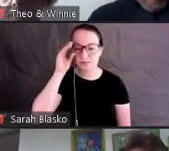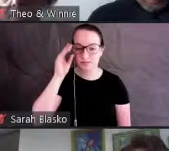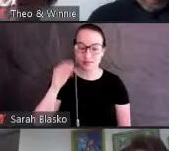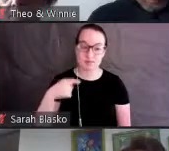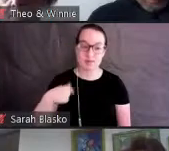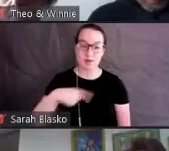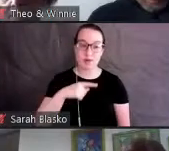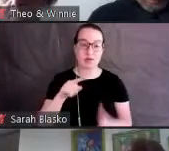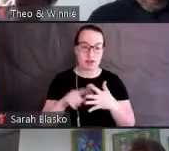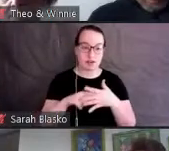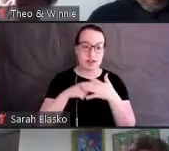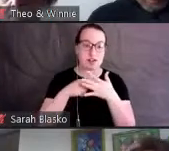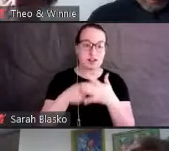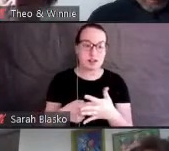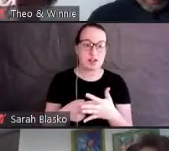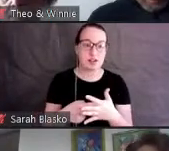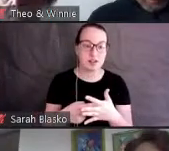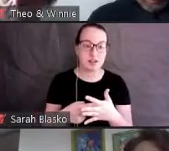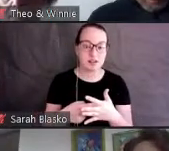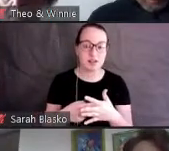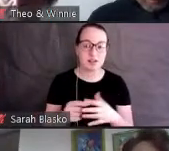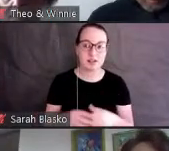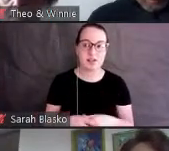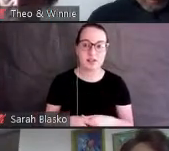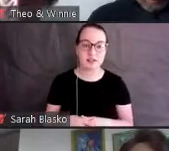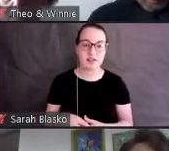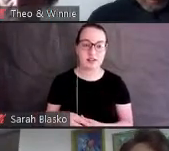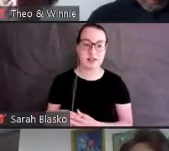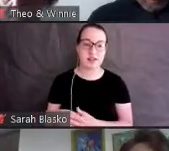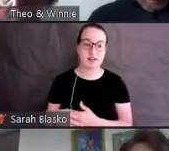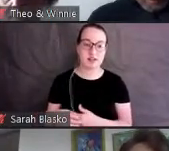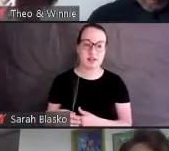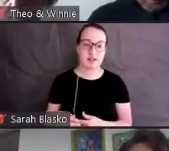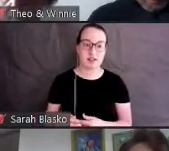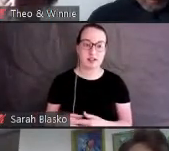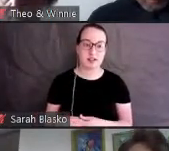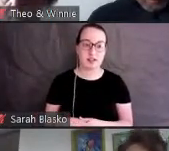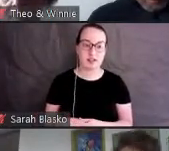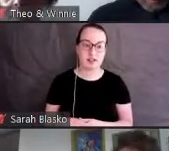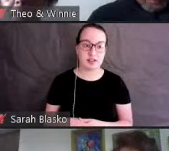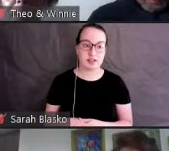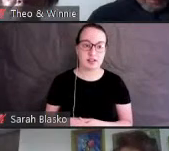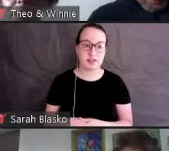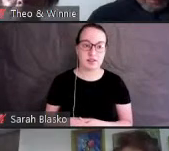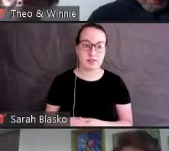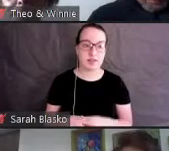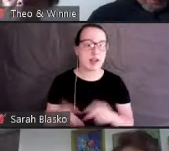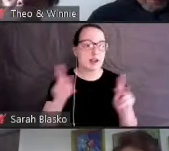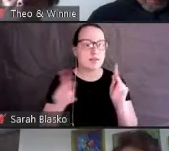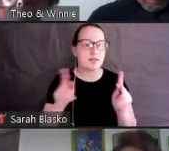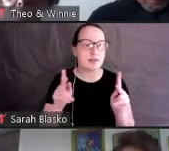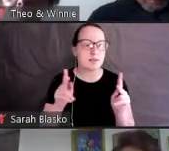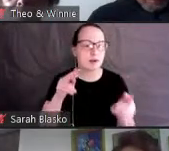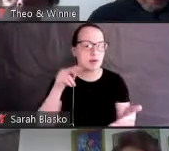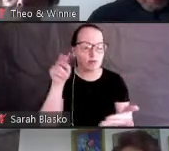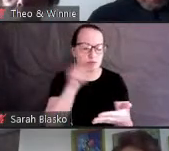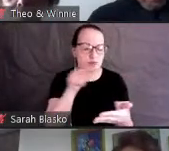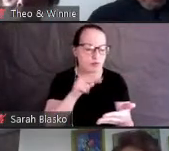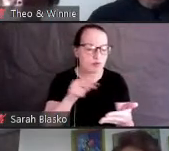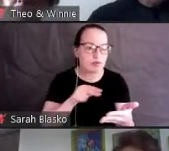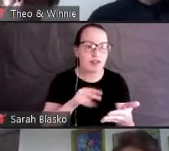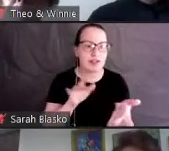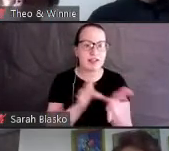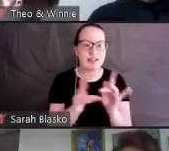impact. People are going to be studying the Bible now more than ever before. We should be getting ready in our